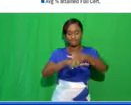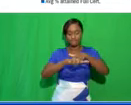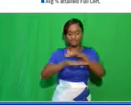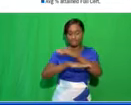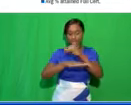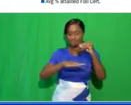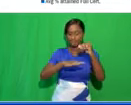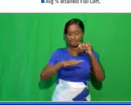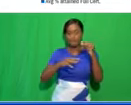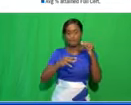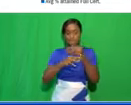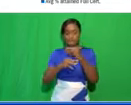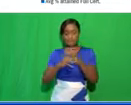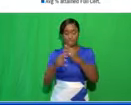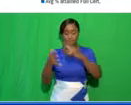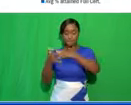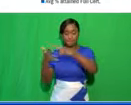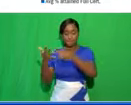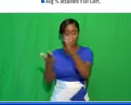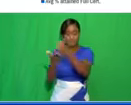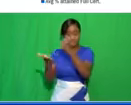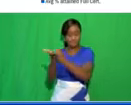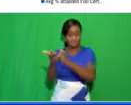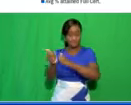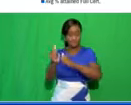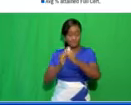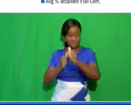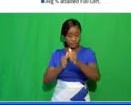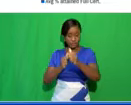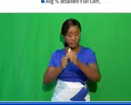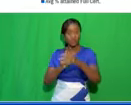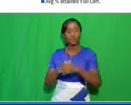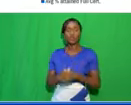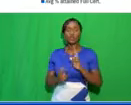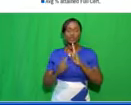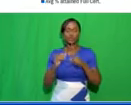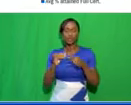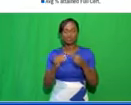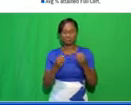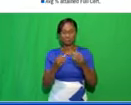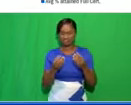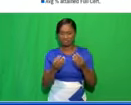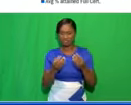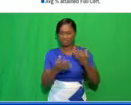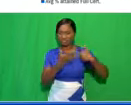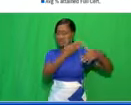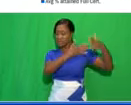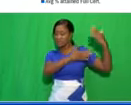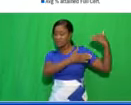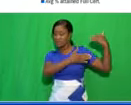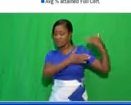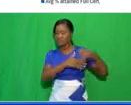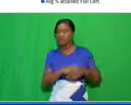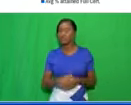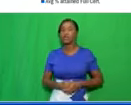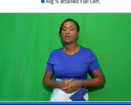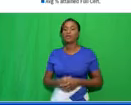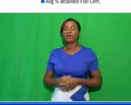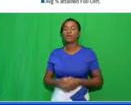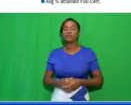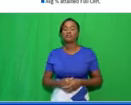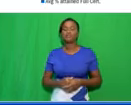And you want to interpret this first, because we've talked about this a lot, Dr. Smith, over the years. Right. So what we are seeing